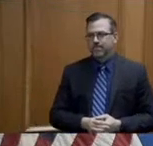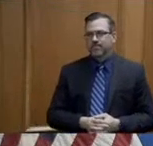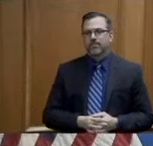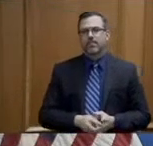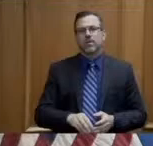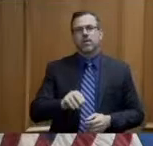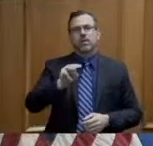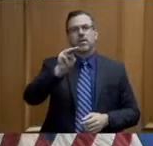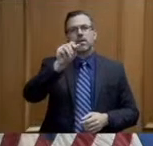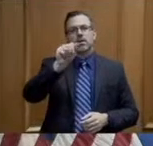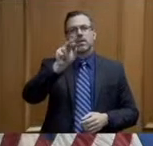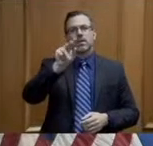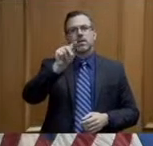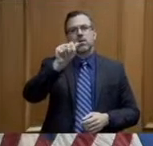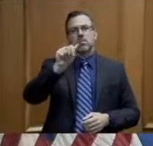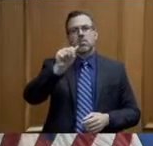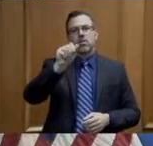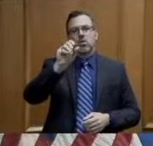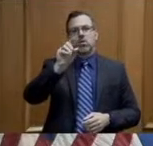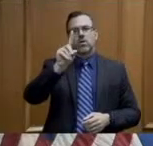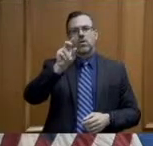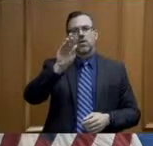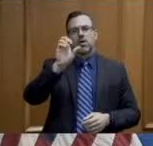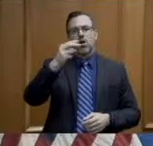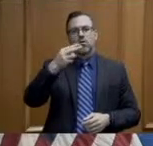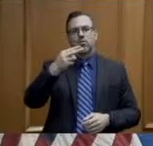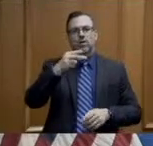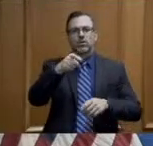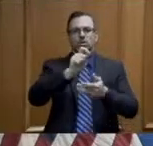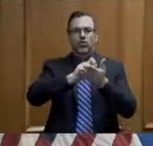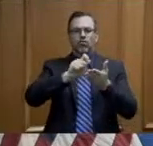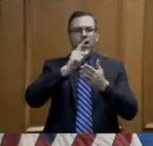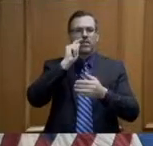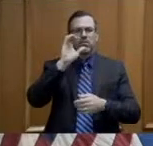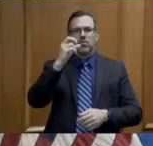Next, we'll go to Marta Aldrich with Chalkbeat. Marta, your line is open.